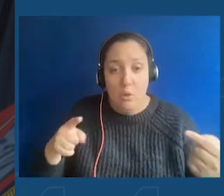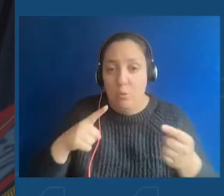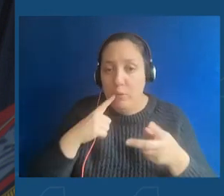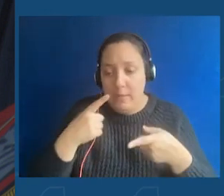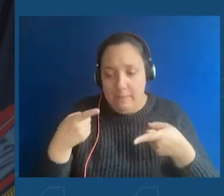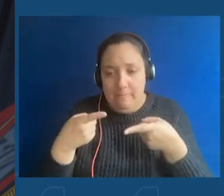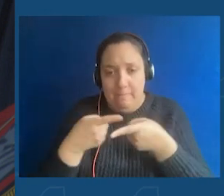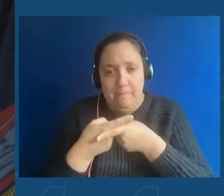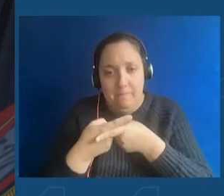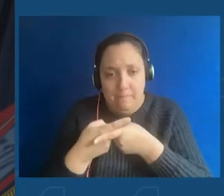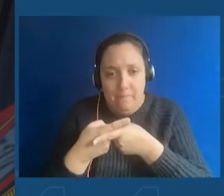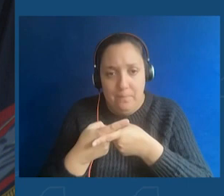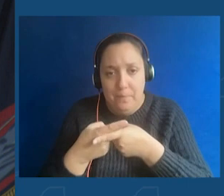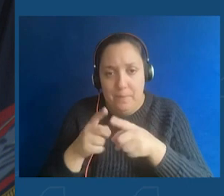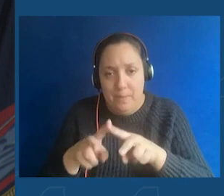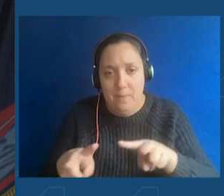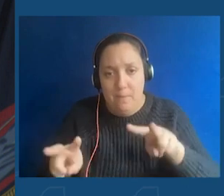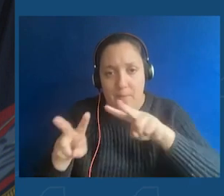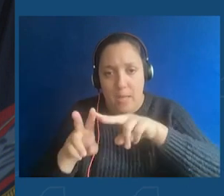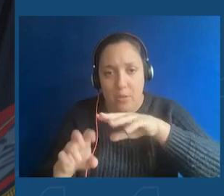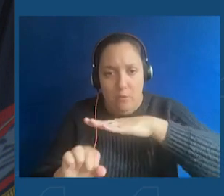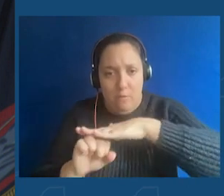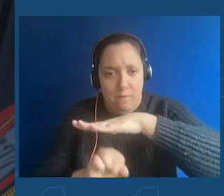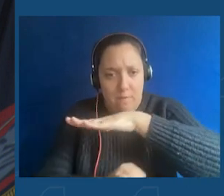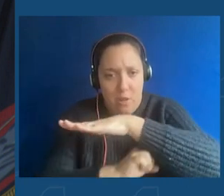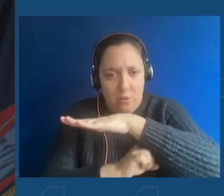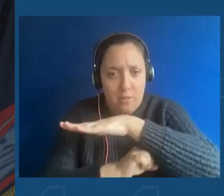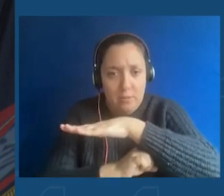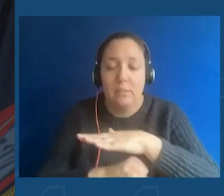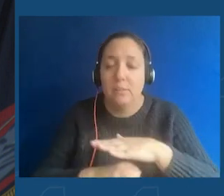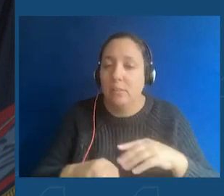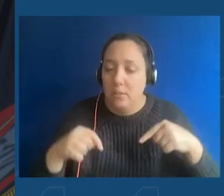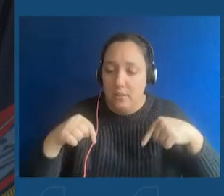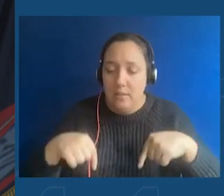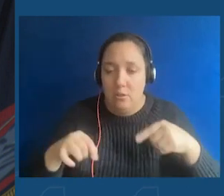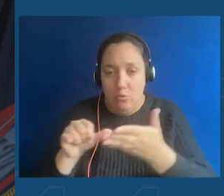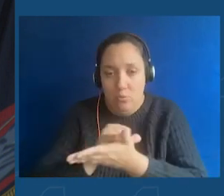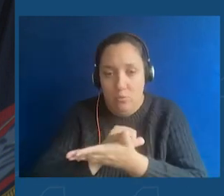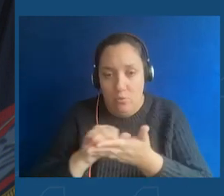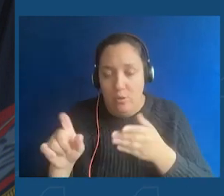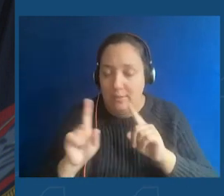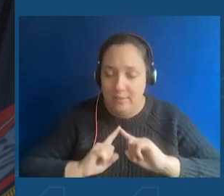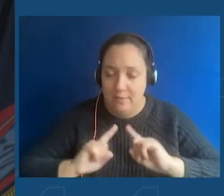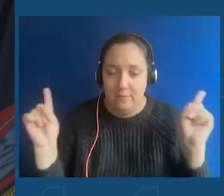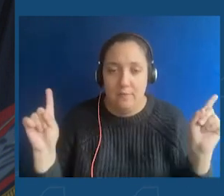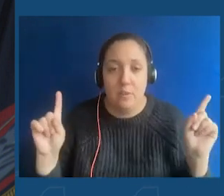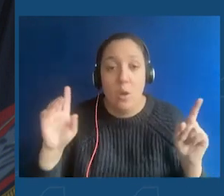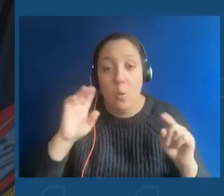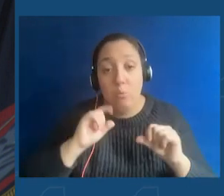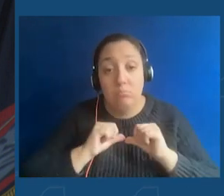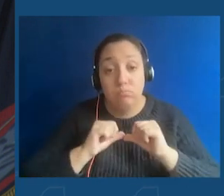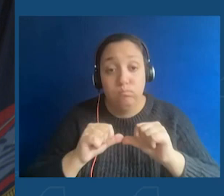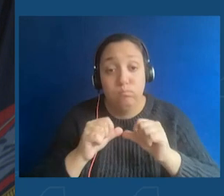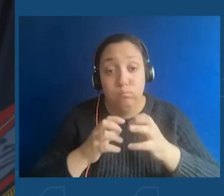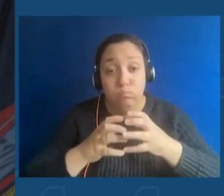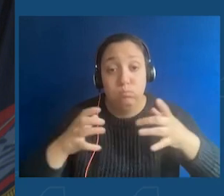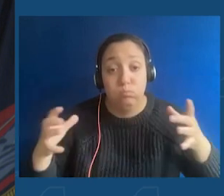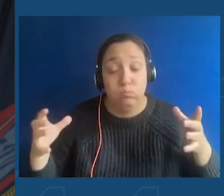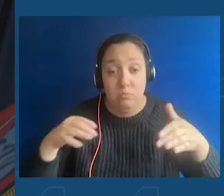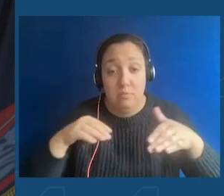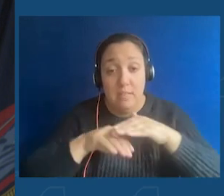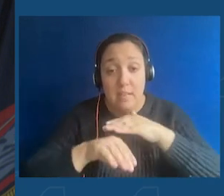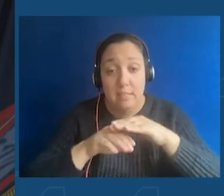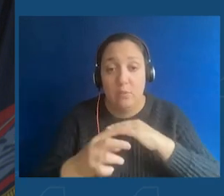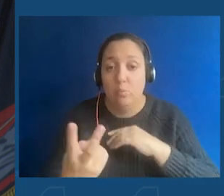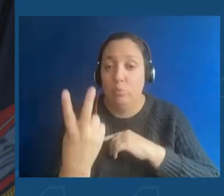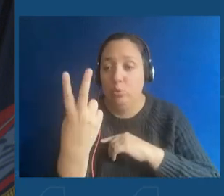was founded, we'll do it differently here in New York. In New York, we're going to continue to expand access. Today, we're signing 2 bills into law